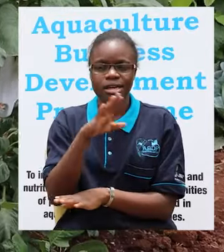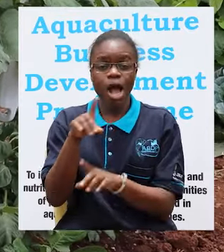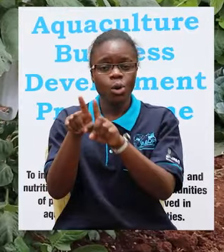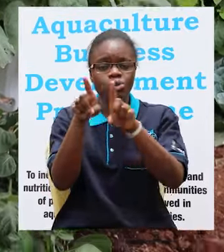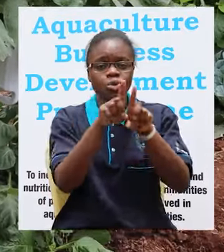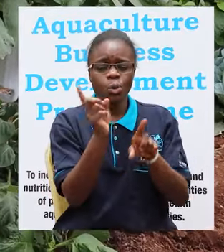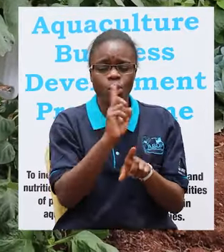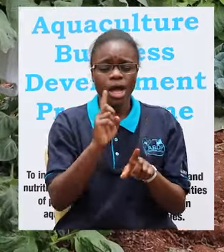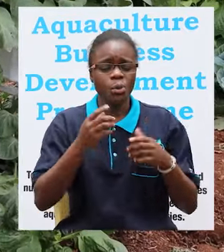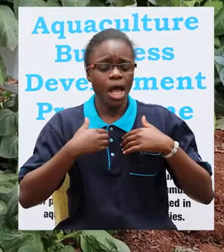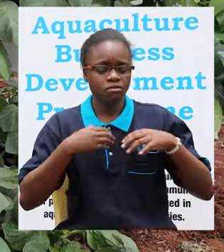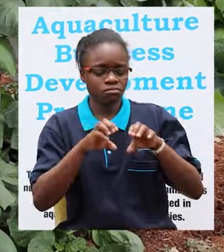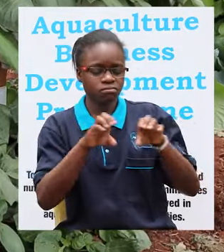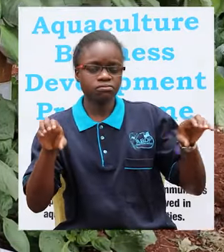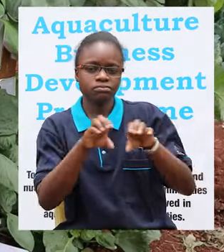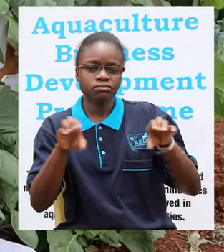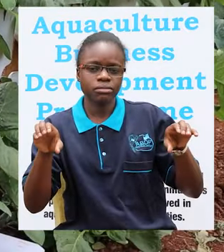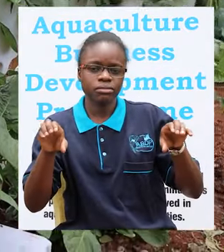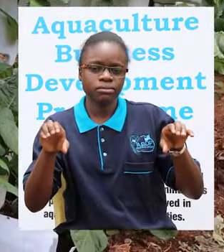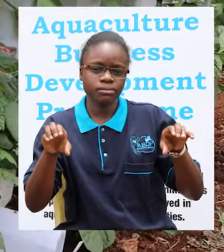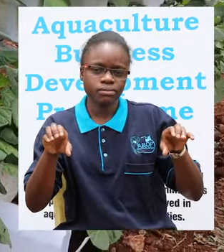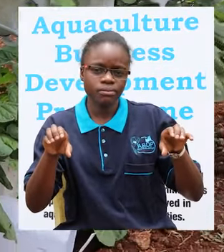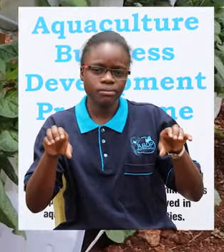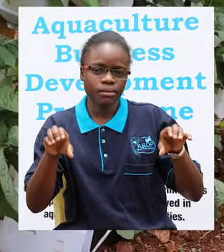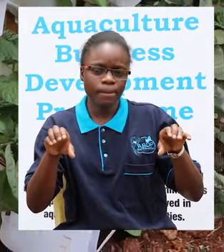any area, even where you have concrete.